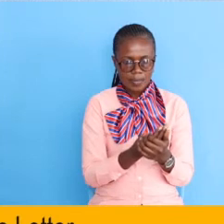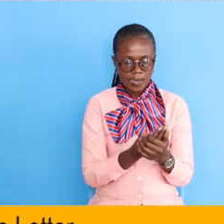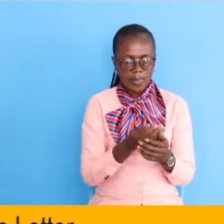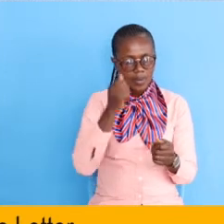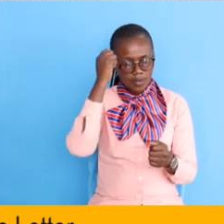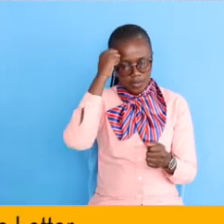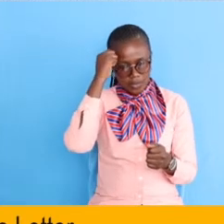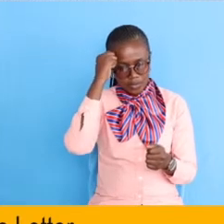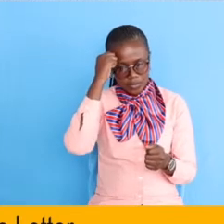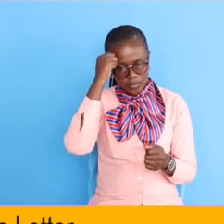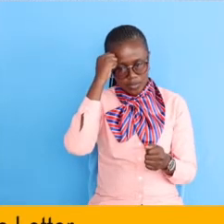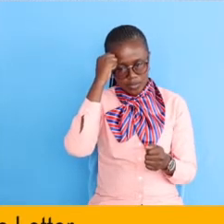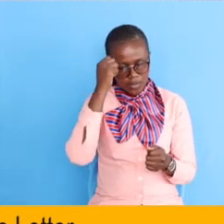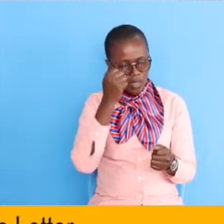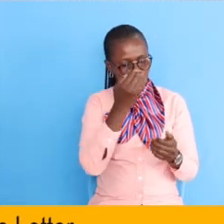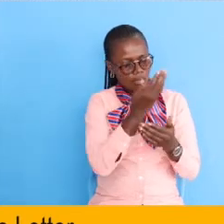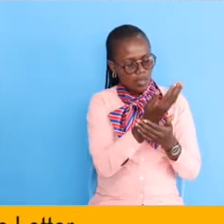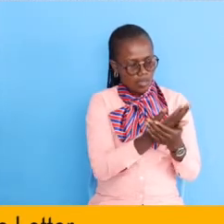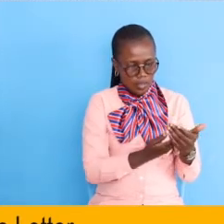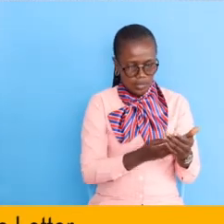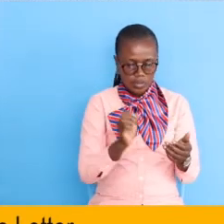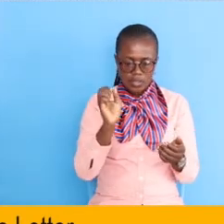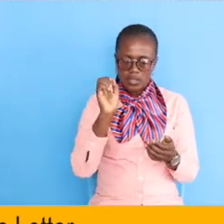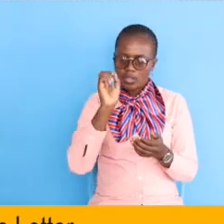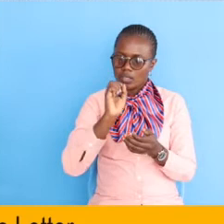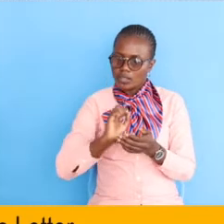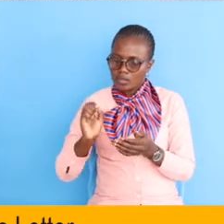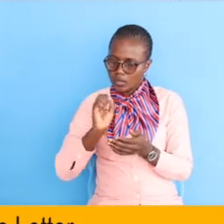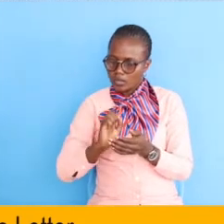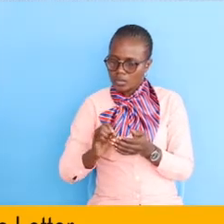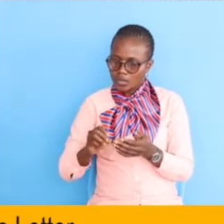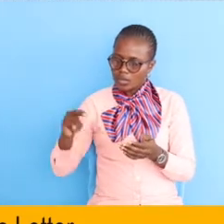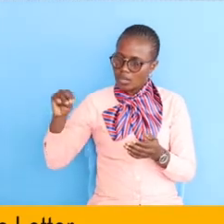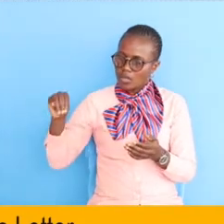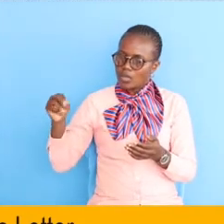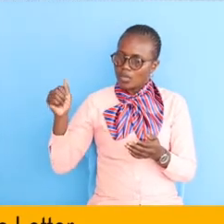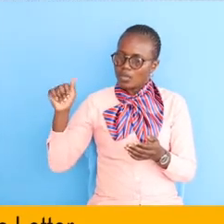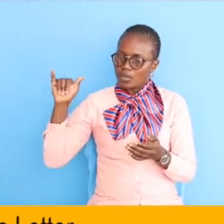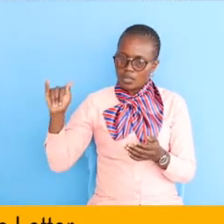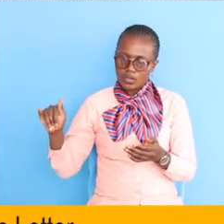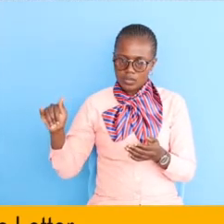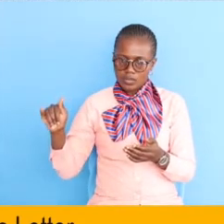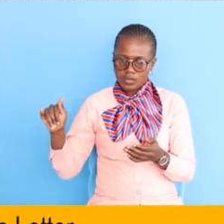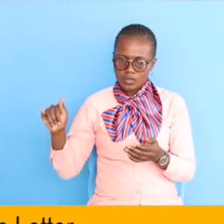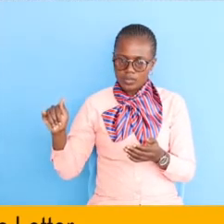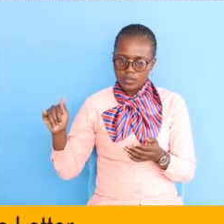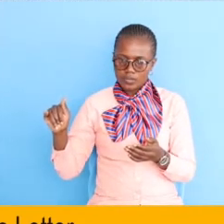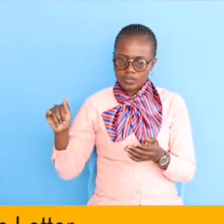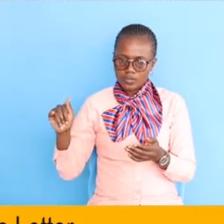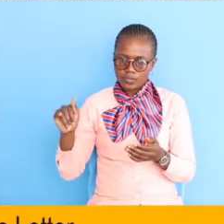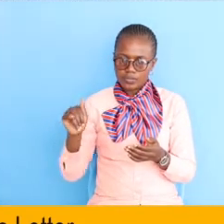dated 4th May 2020. Now, as I said, business transaction letter, they